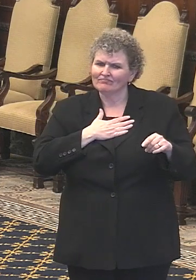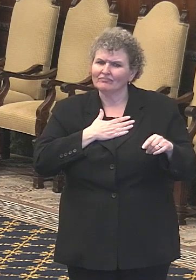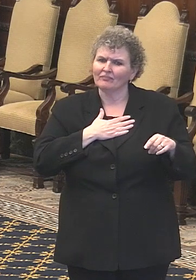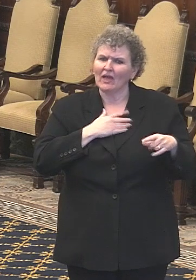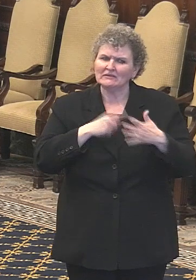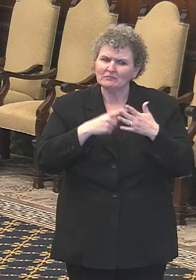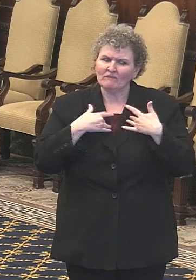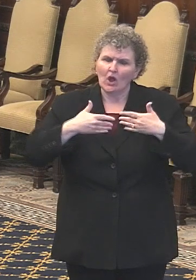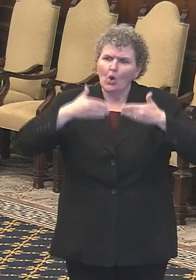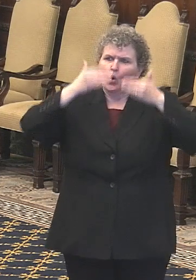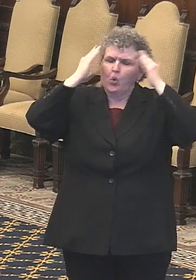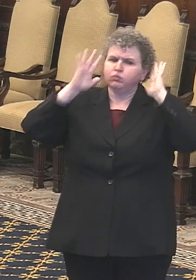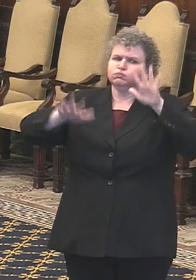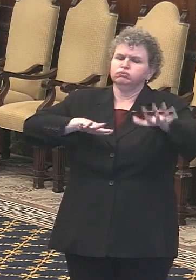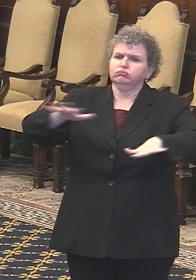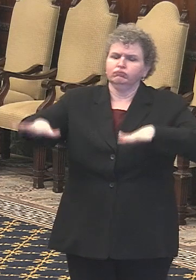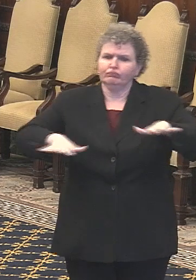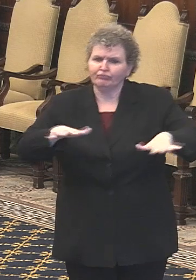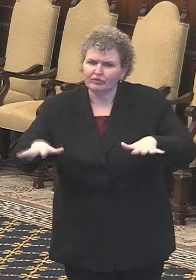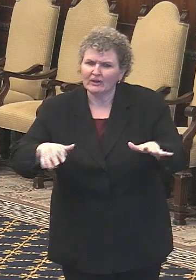Yes, I'm sorry. Are